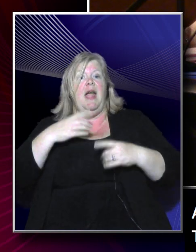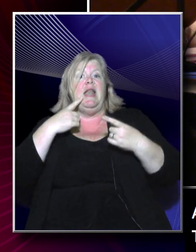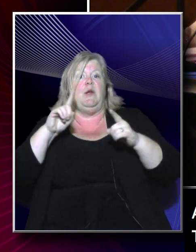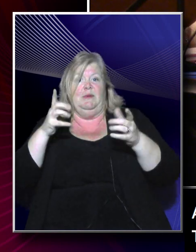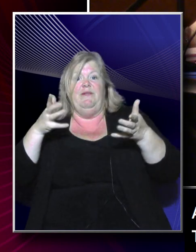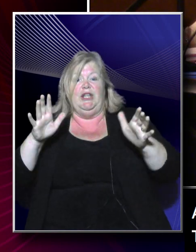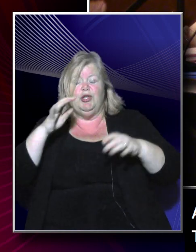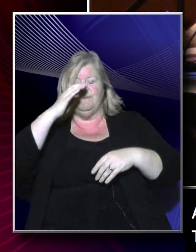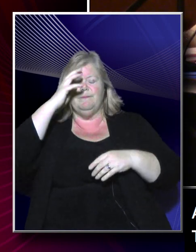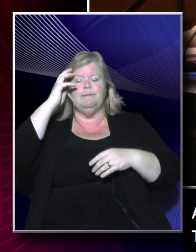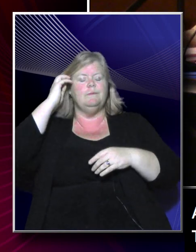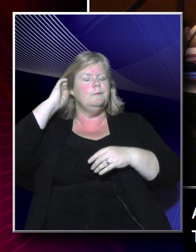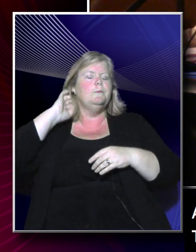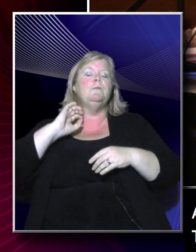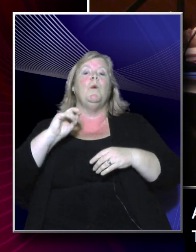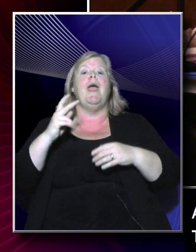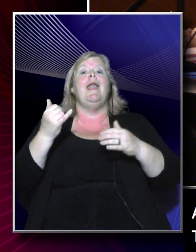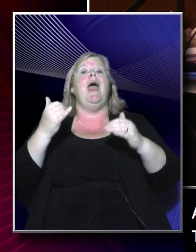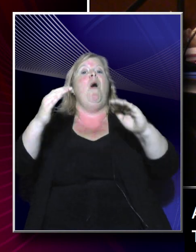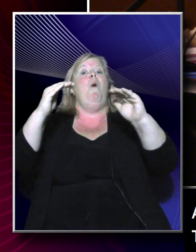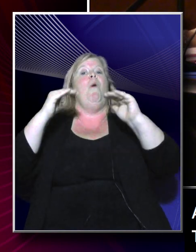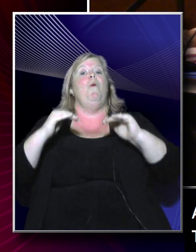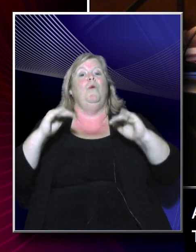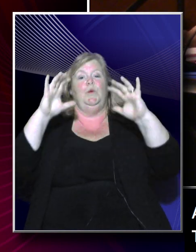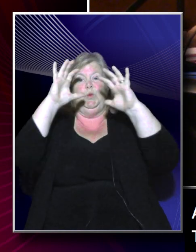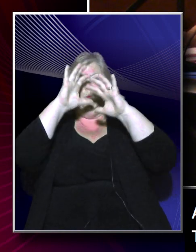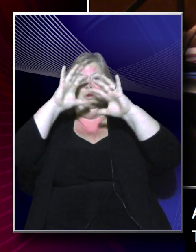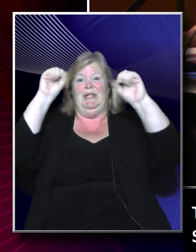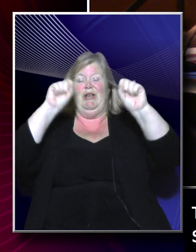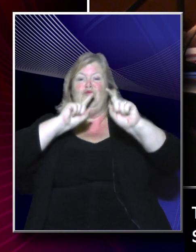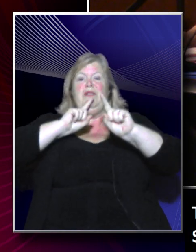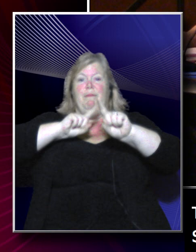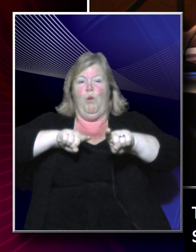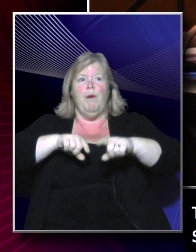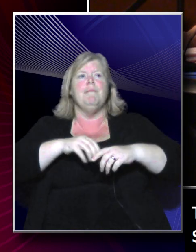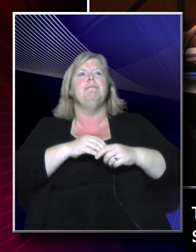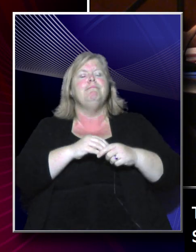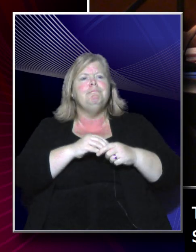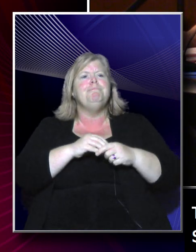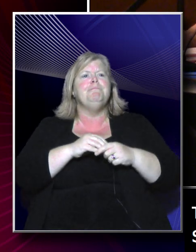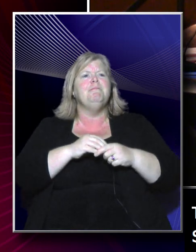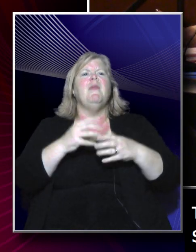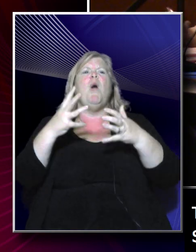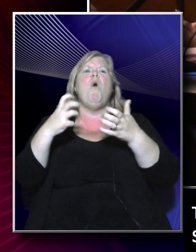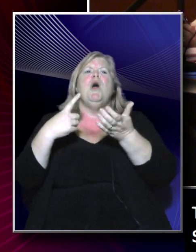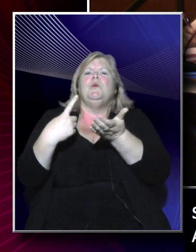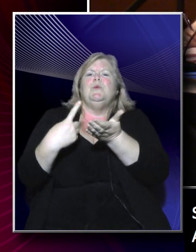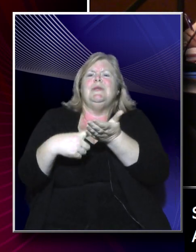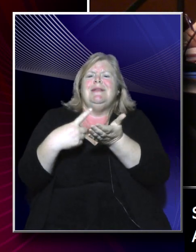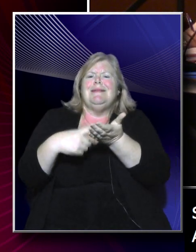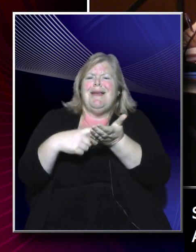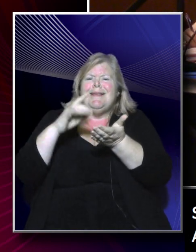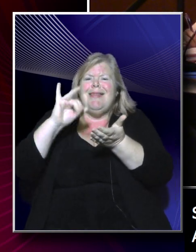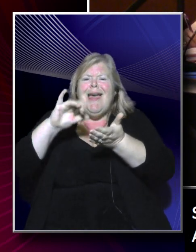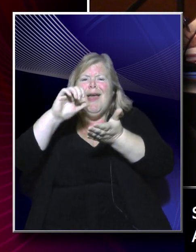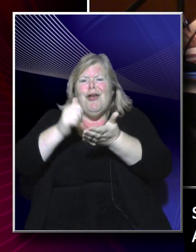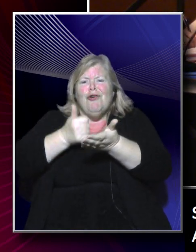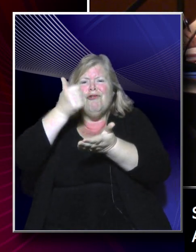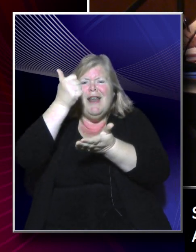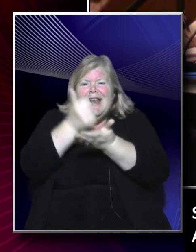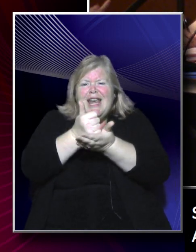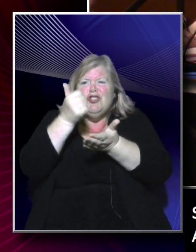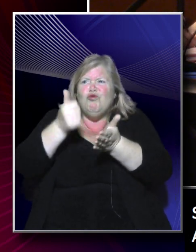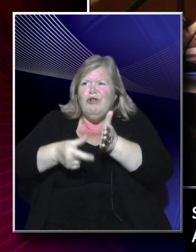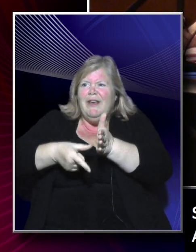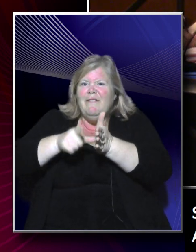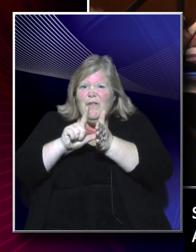So getting into the superintendent's report, I really just wanted to talk about the accreditation review, that experience